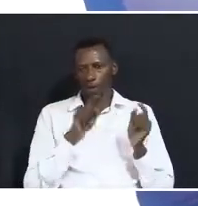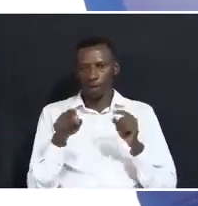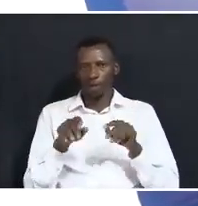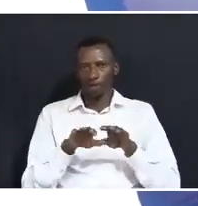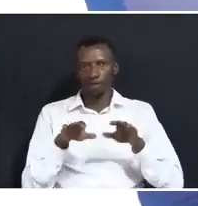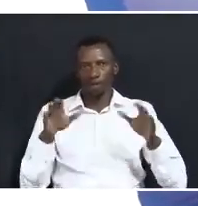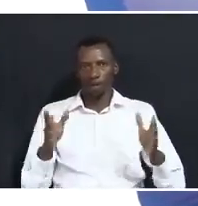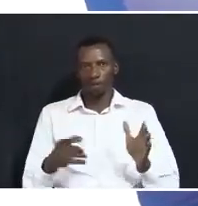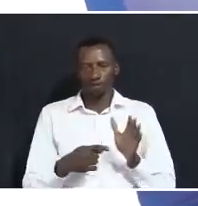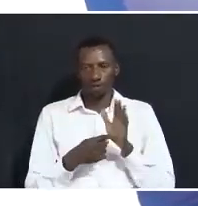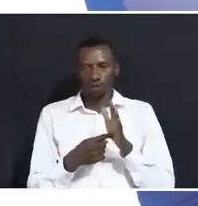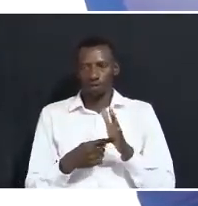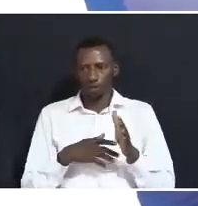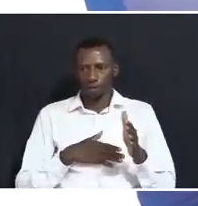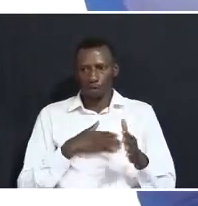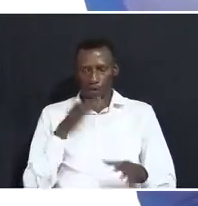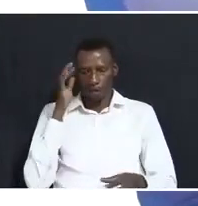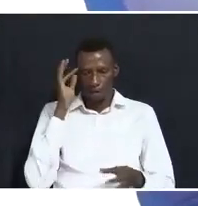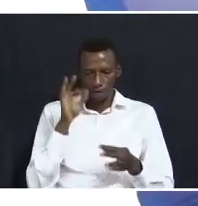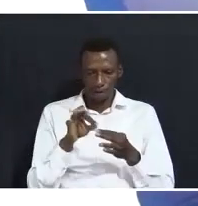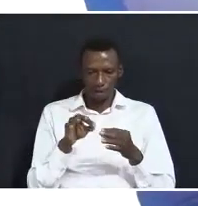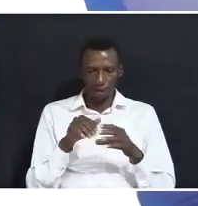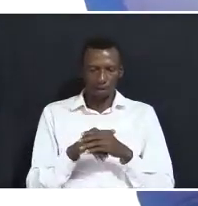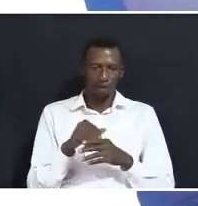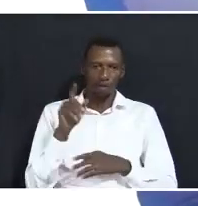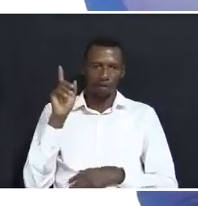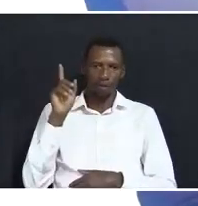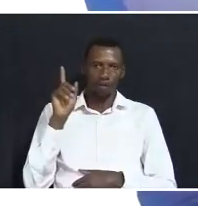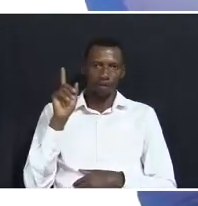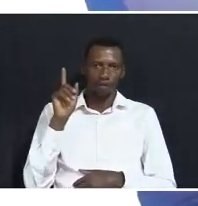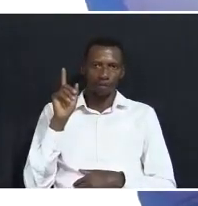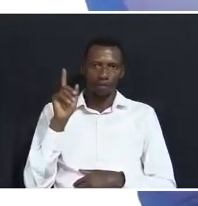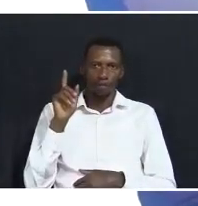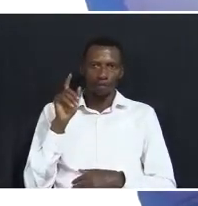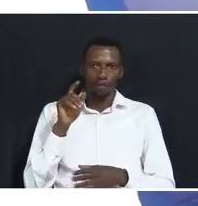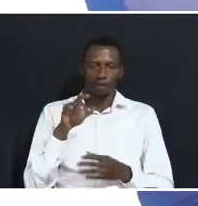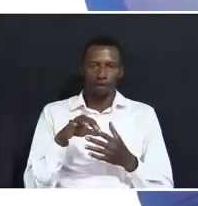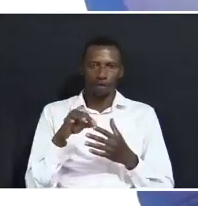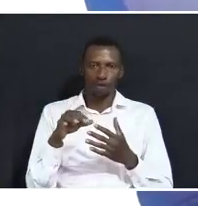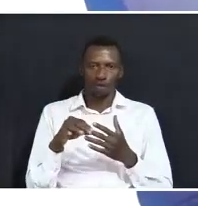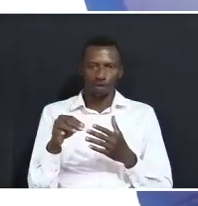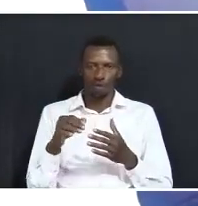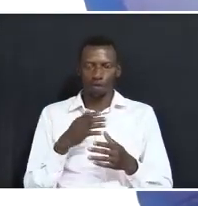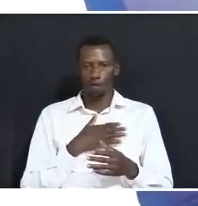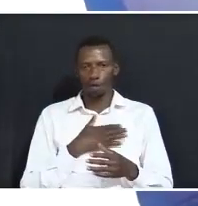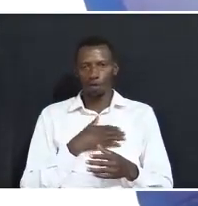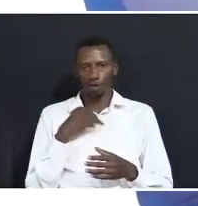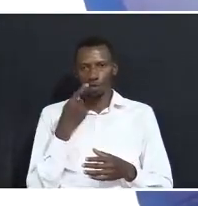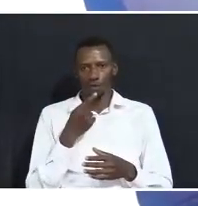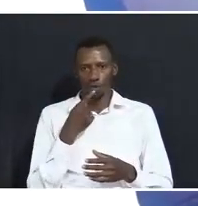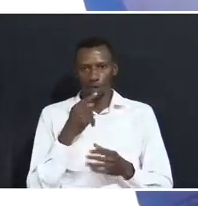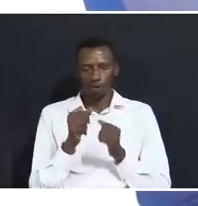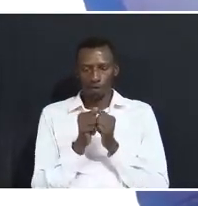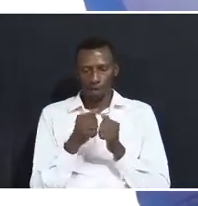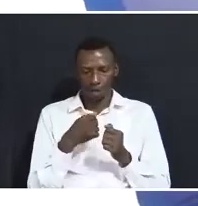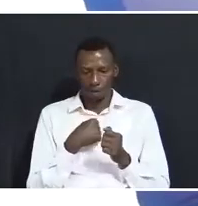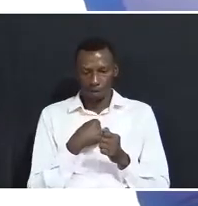as a demonstration of my faith in him. The choice is ours. Who says together with